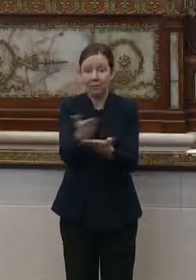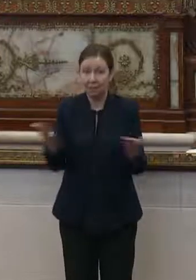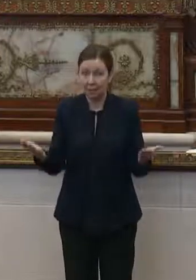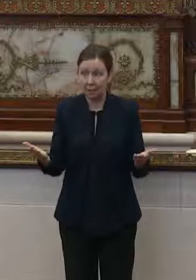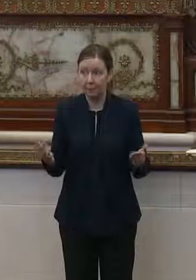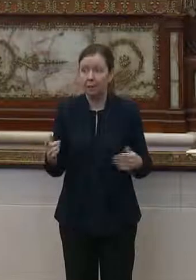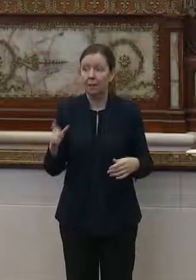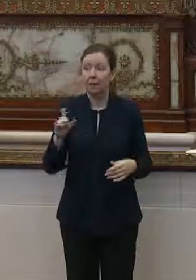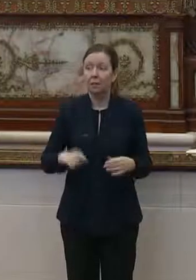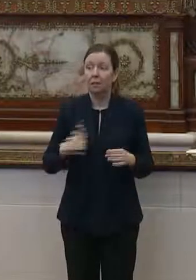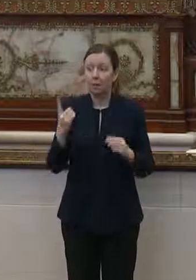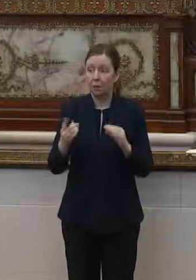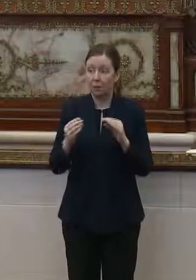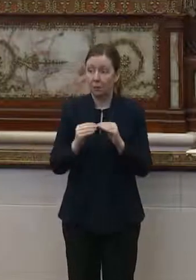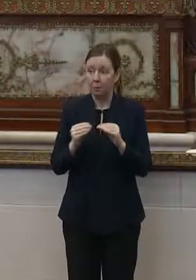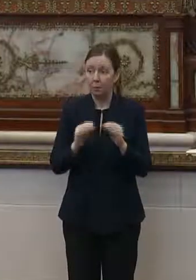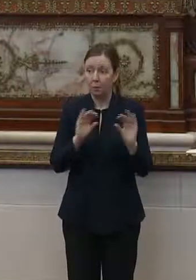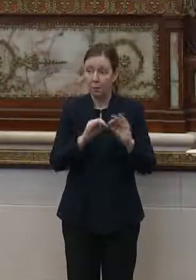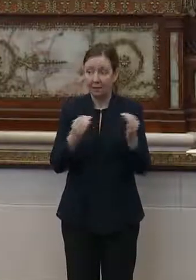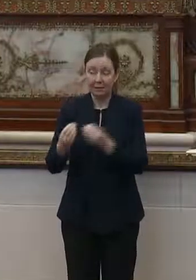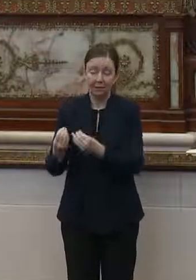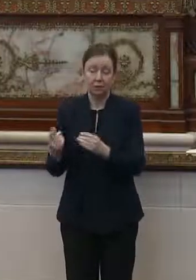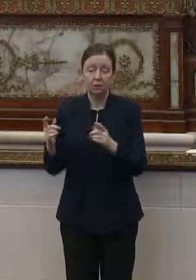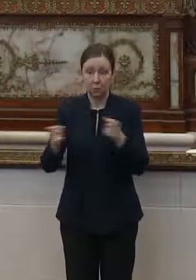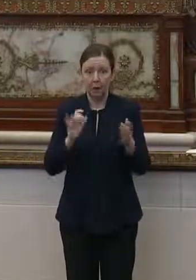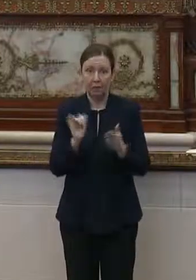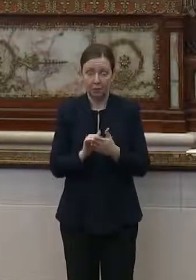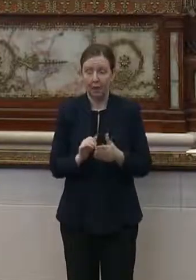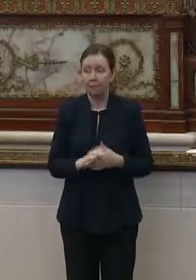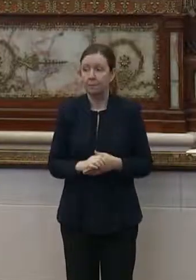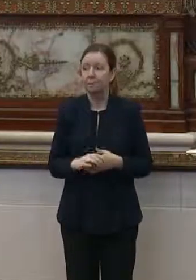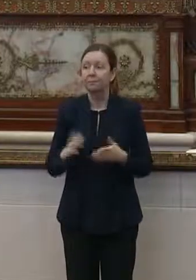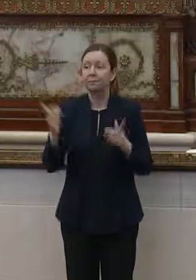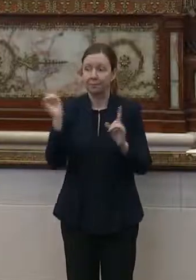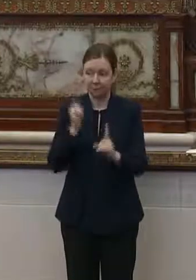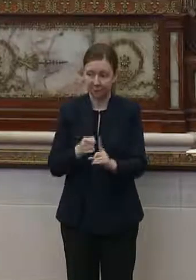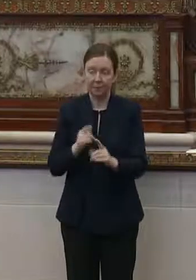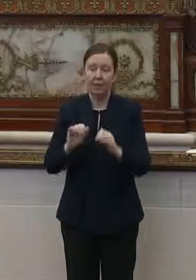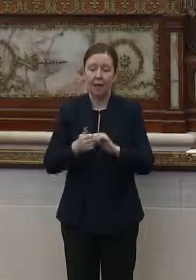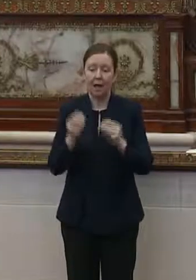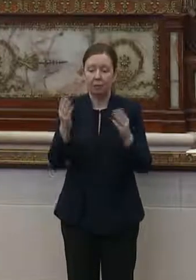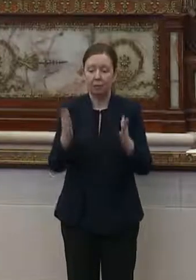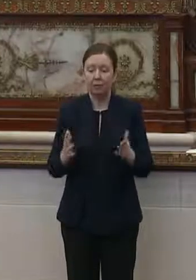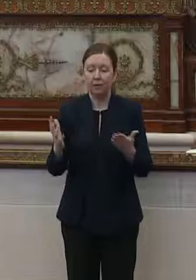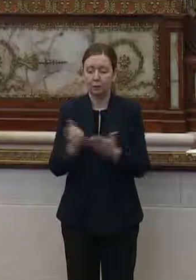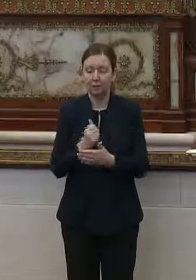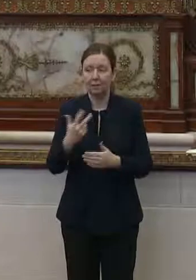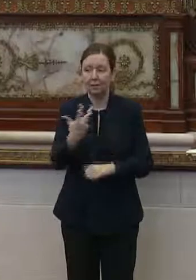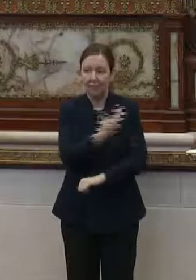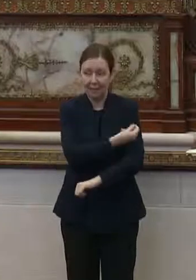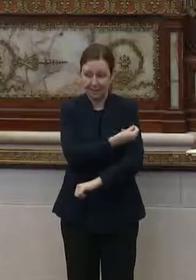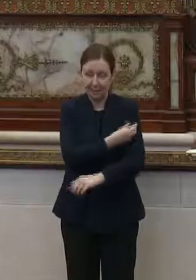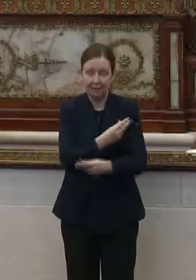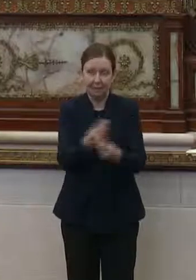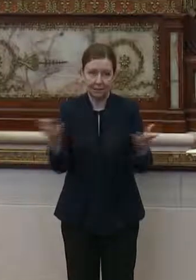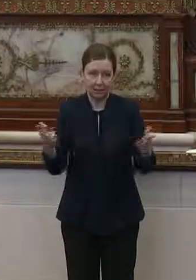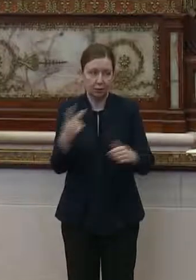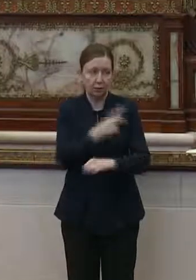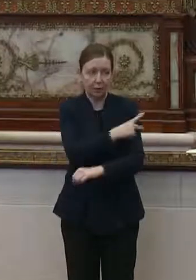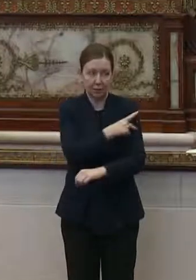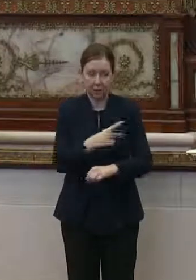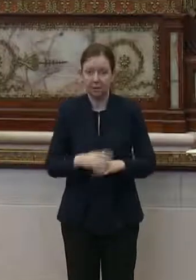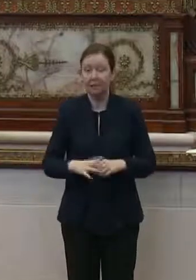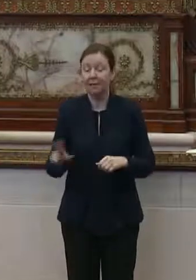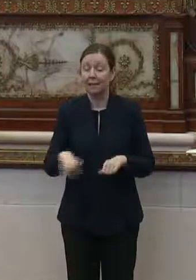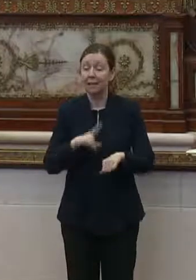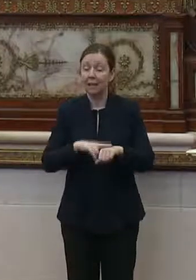one or more organizations to manage those clinics. That brings me to the issue of how providers receive vaccine to deliver to patients. The